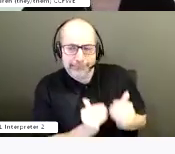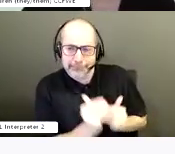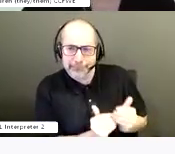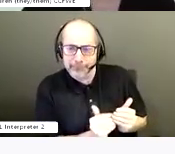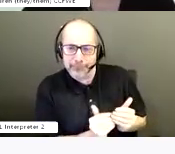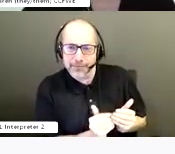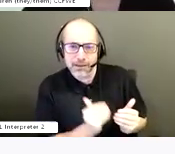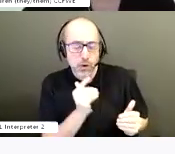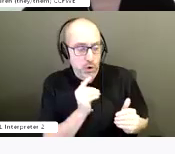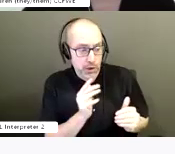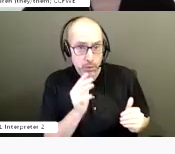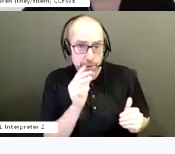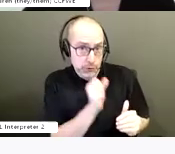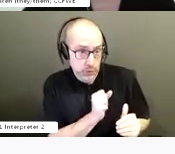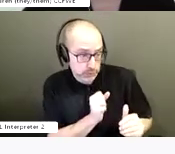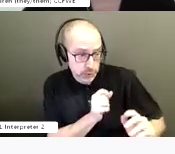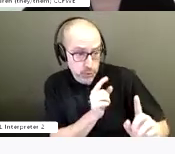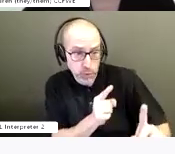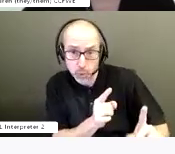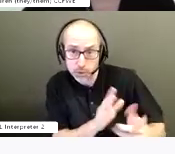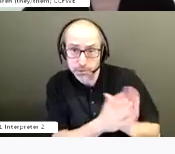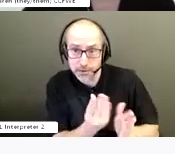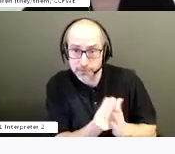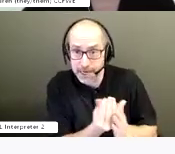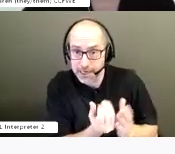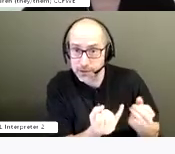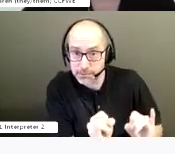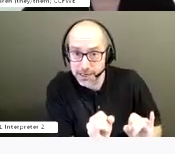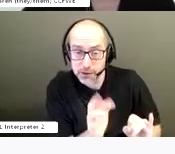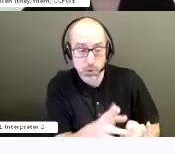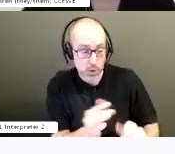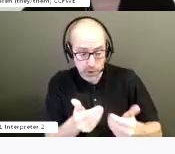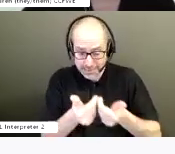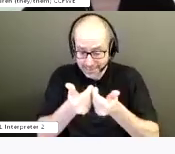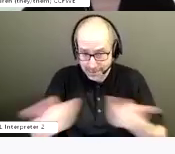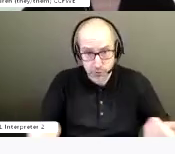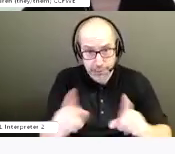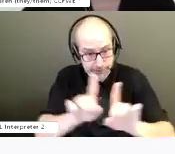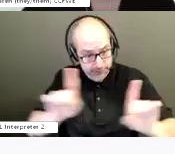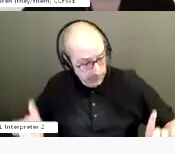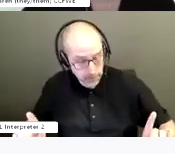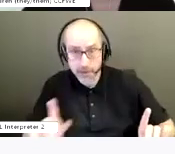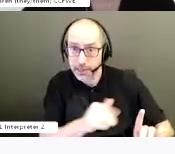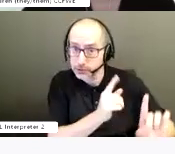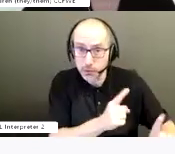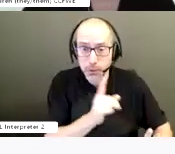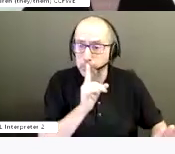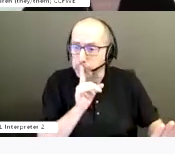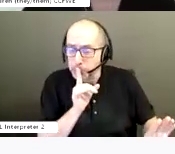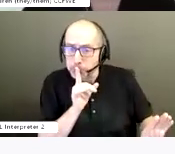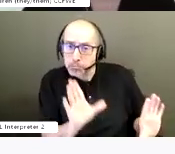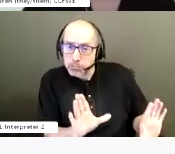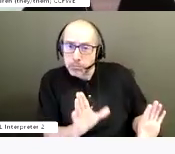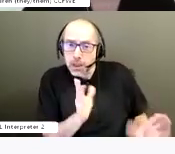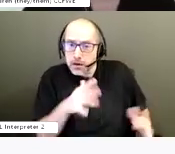financial independence or separation from a partner is the immediate goal, recognize that survivors might need to take those gradual steps